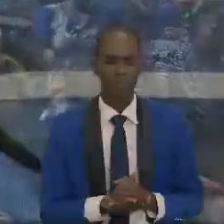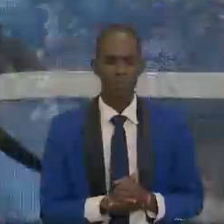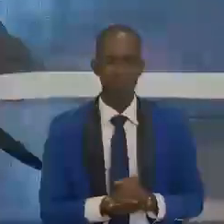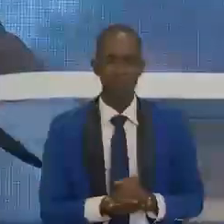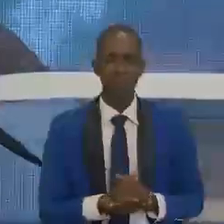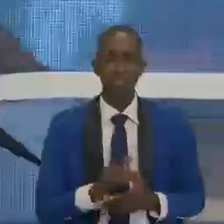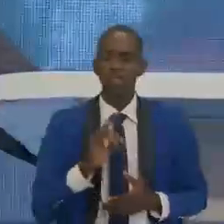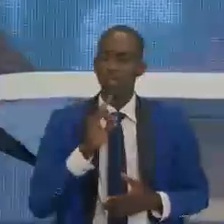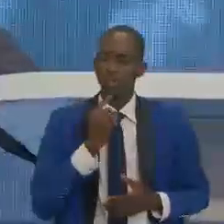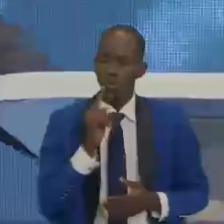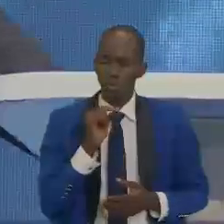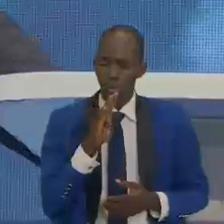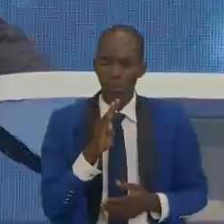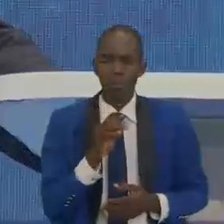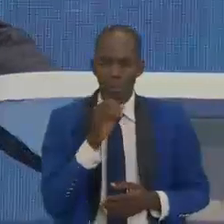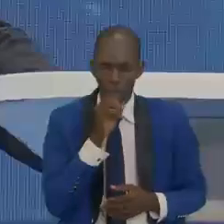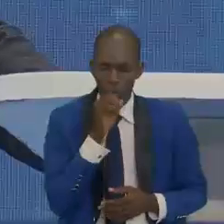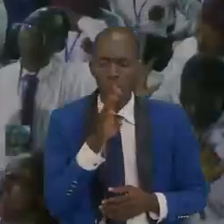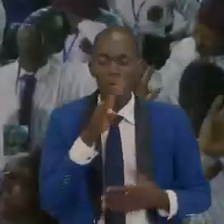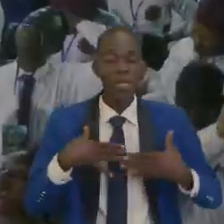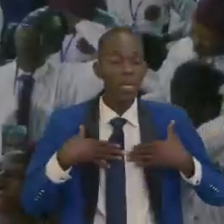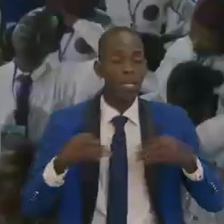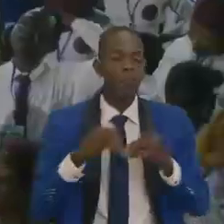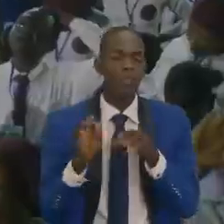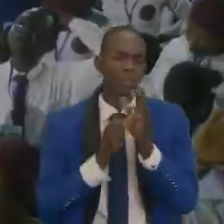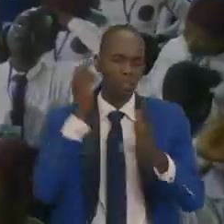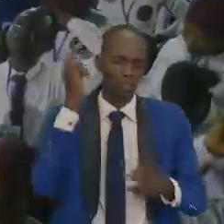Tuberculosis, be healed in Jesus' name.